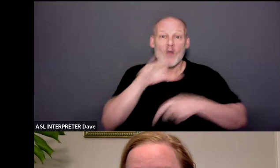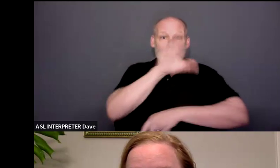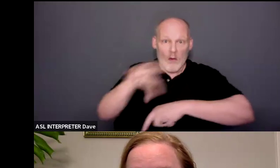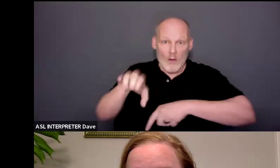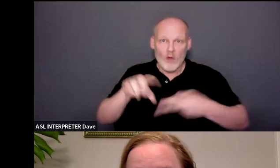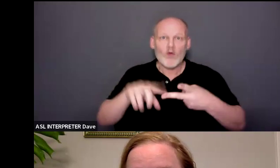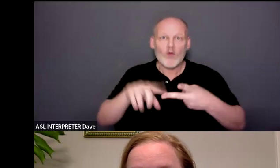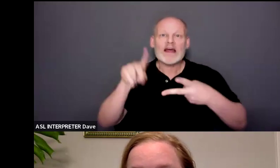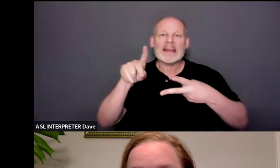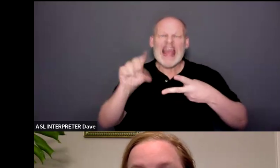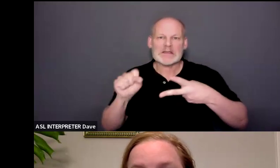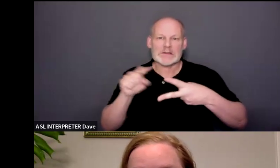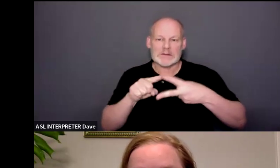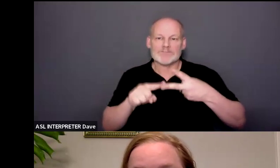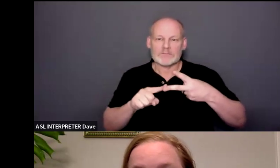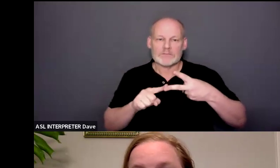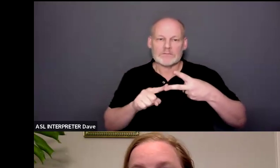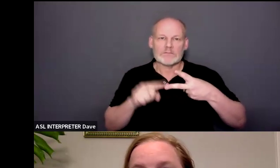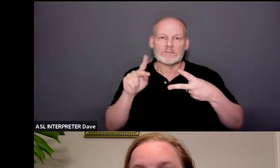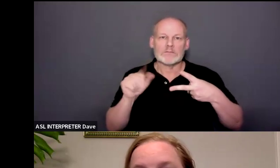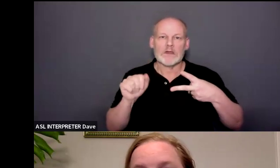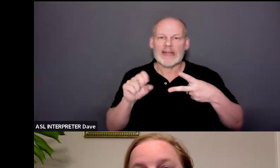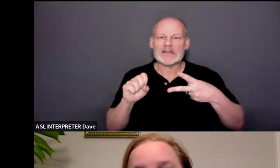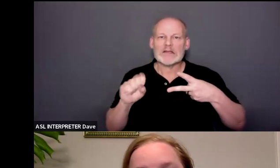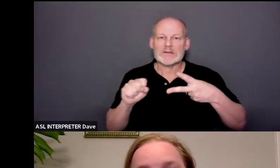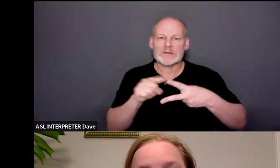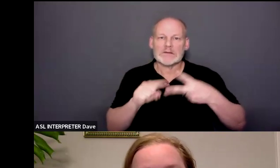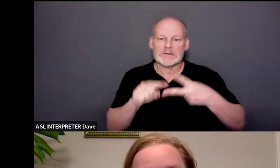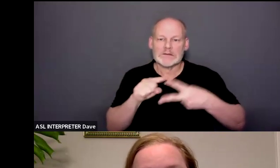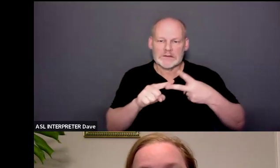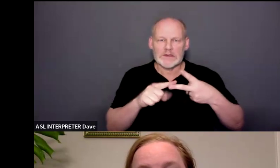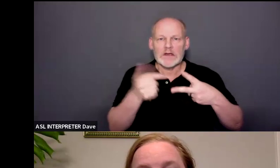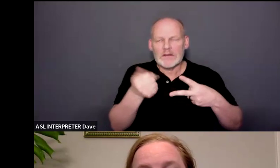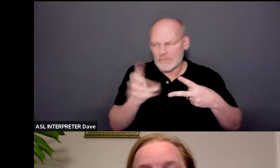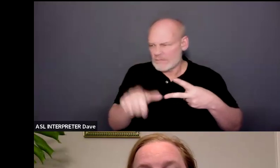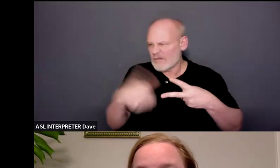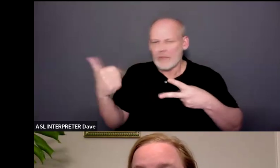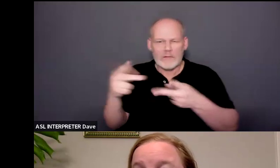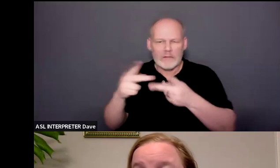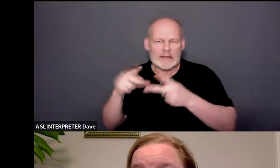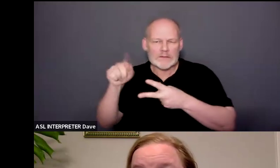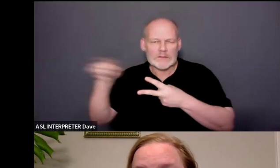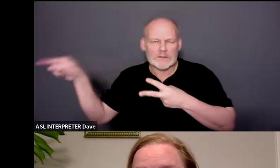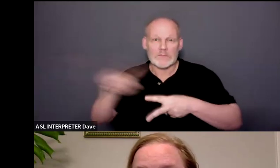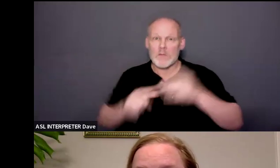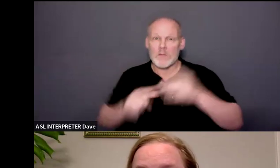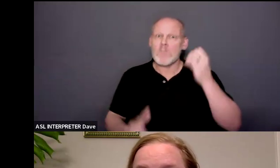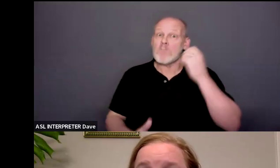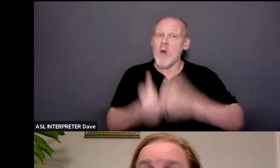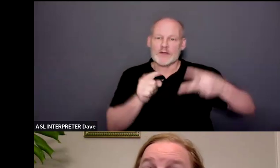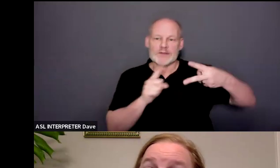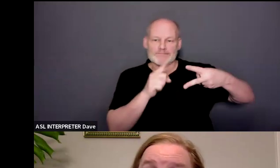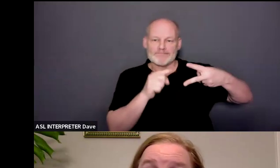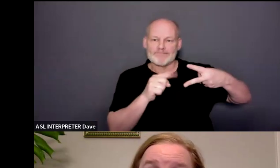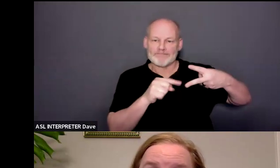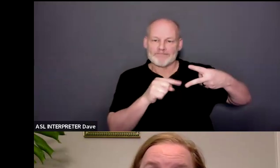Yes, most of the cases have been in Colorado and Kansas. There are a couple other places, but that's where the majority of cases are right